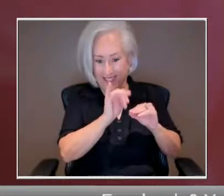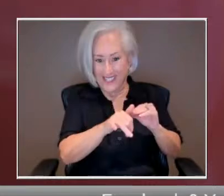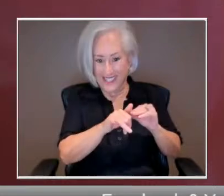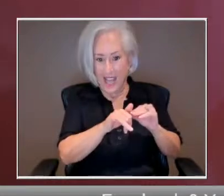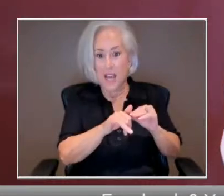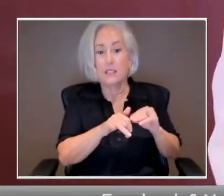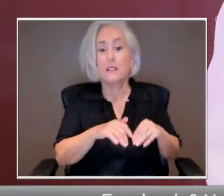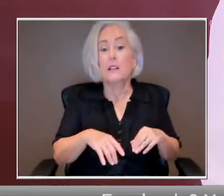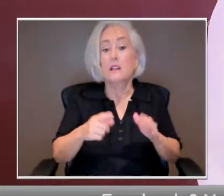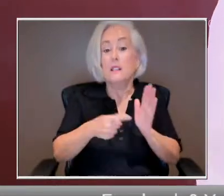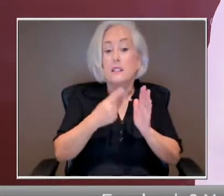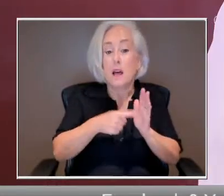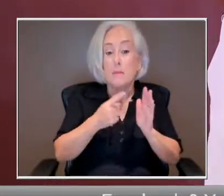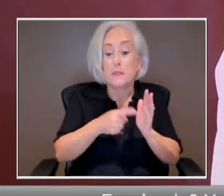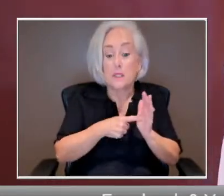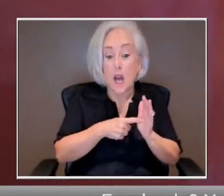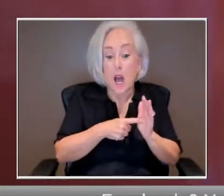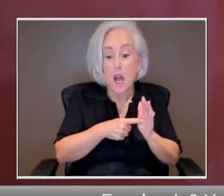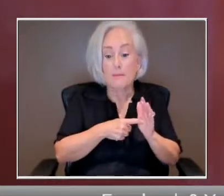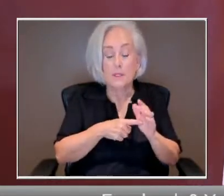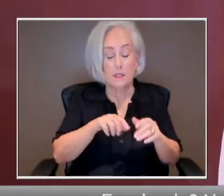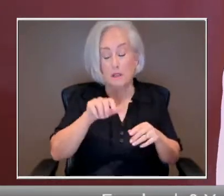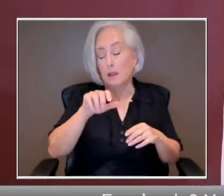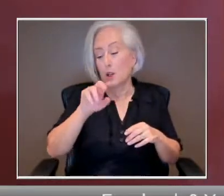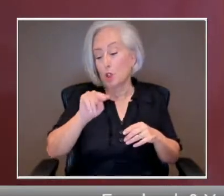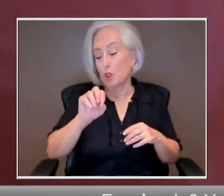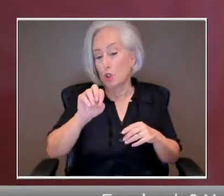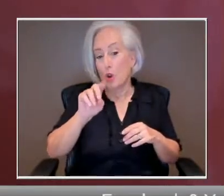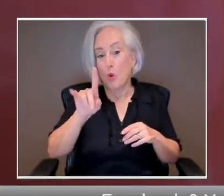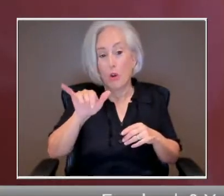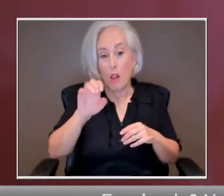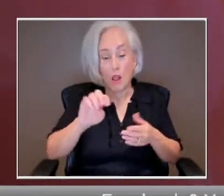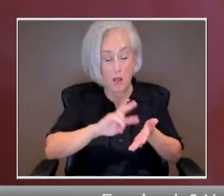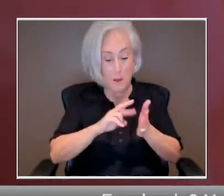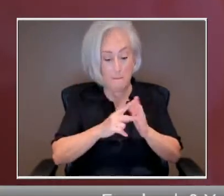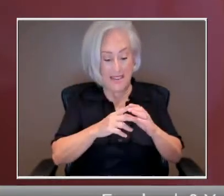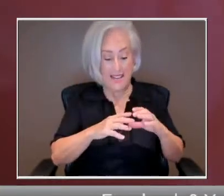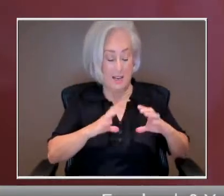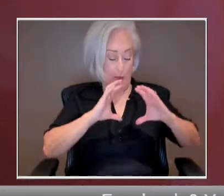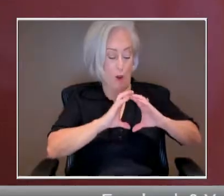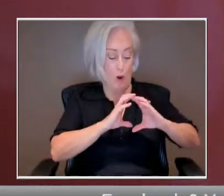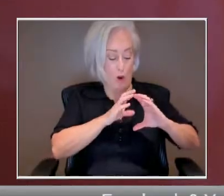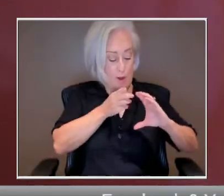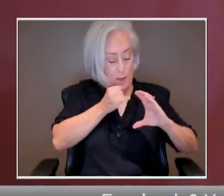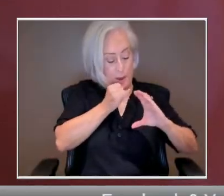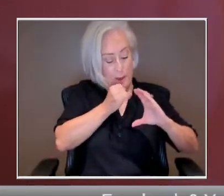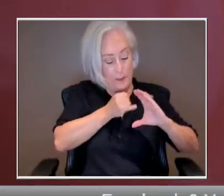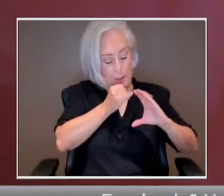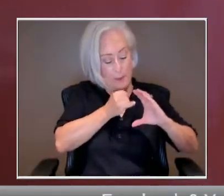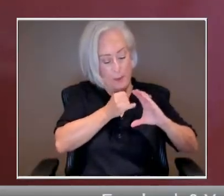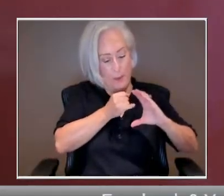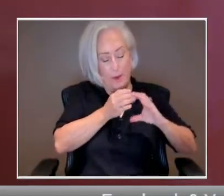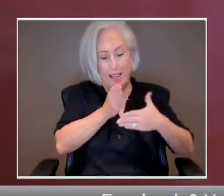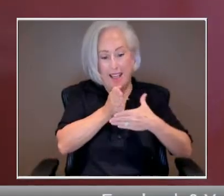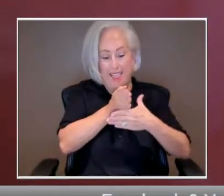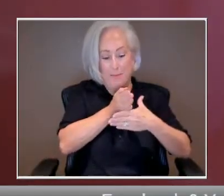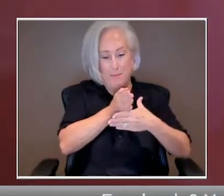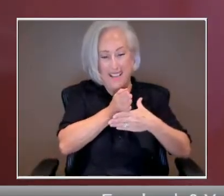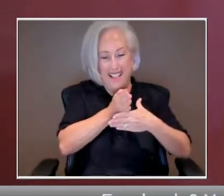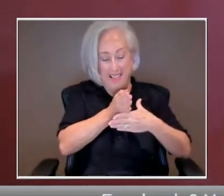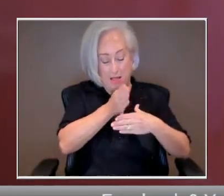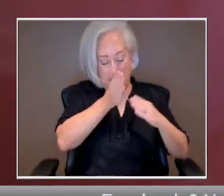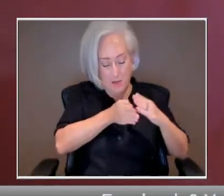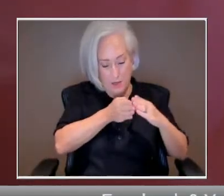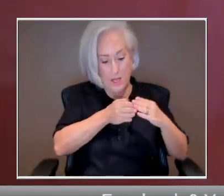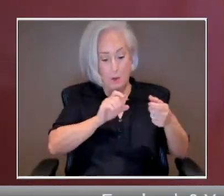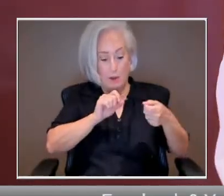heart. Sometimes it could be AV reentrant tachycardia, where there's an extra connection between the two chambers, and then we have to go to that area and then